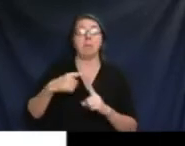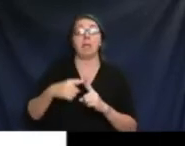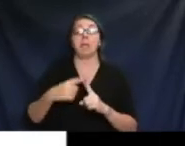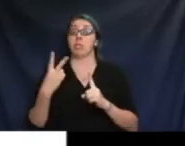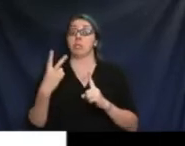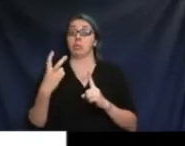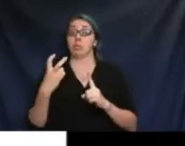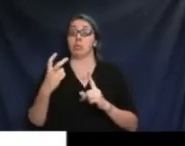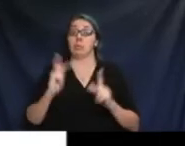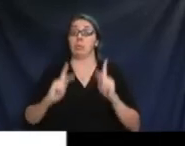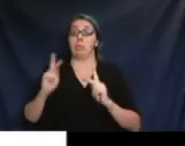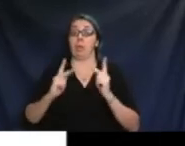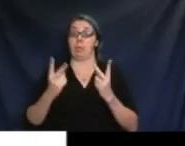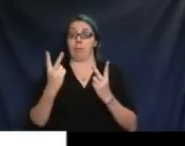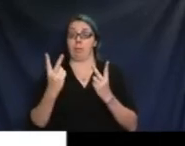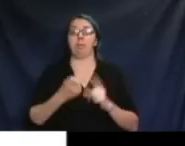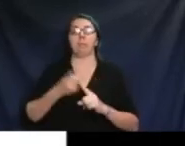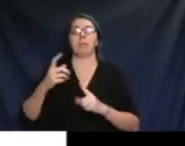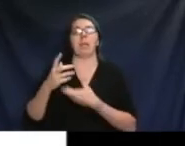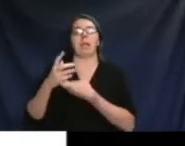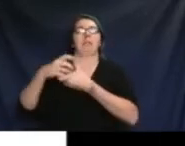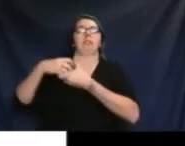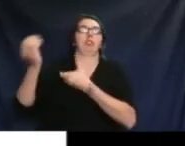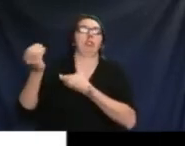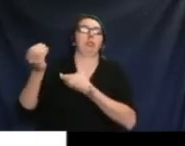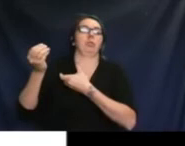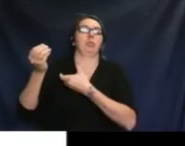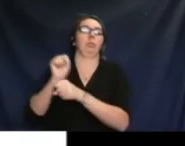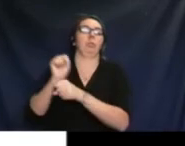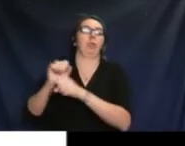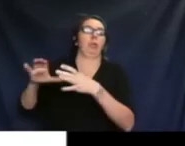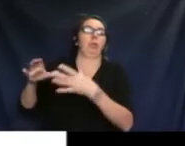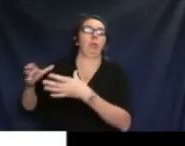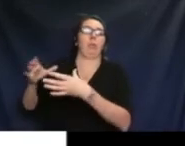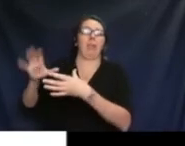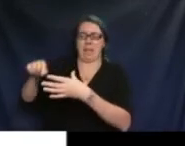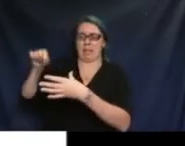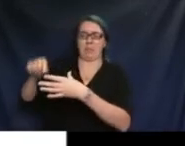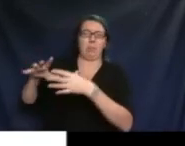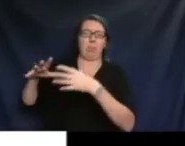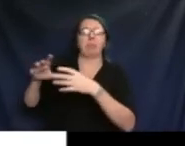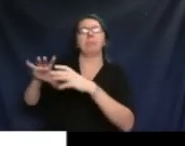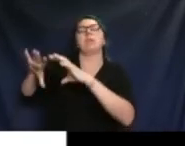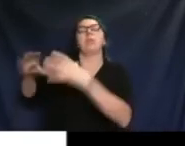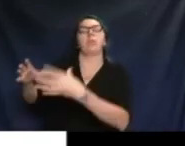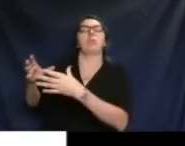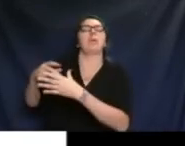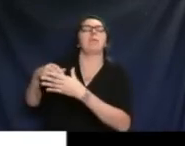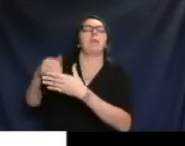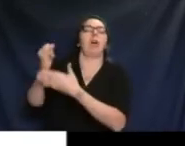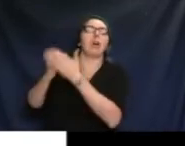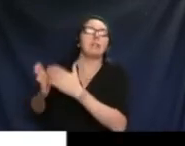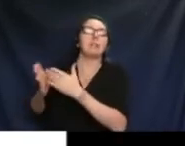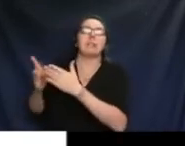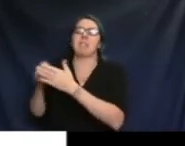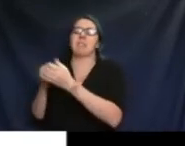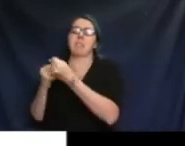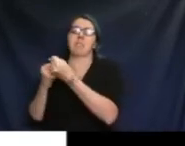are another group of industry experts who are helping guide implementation of the program. And then there will